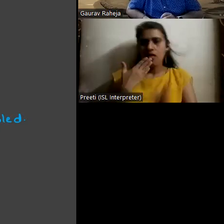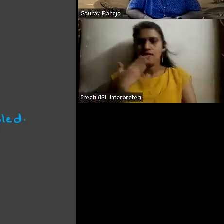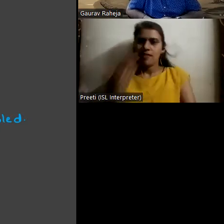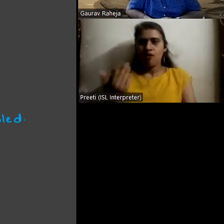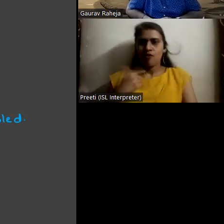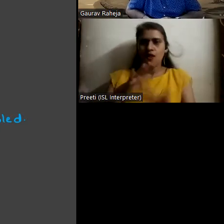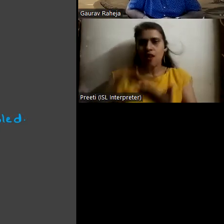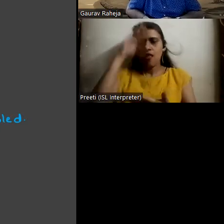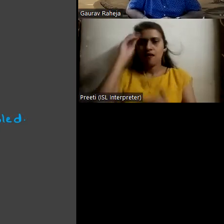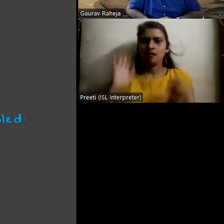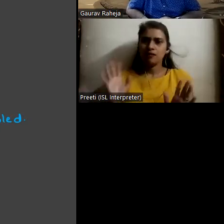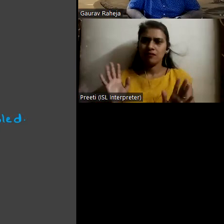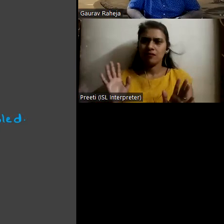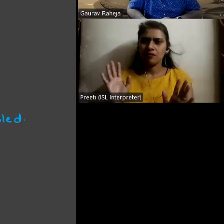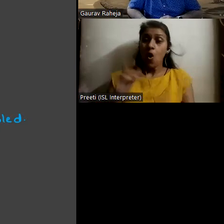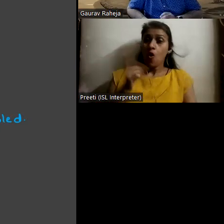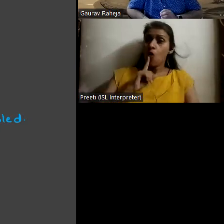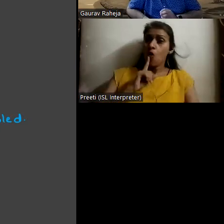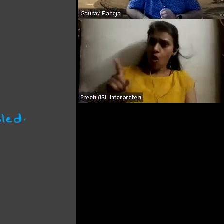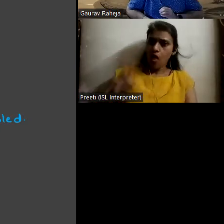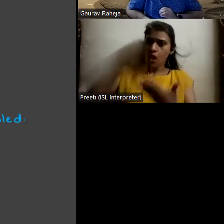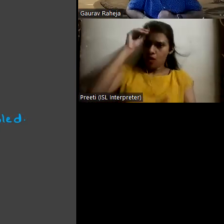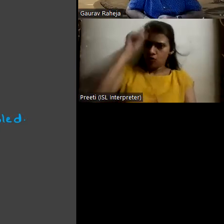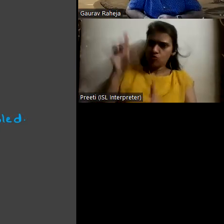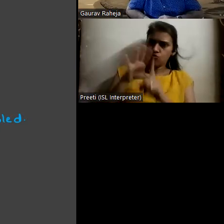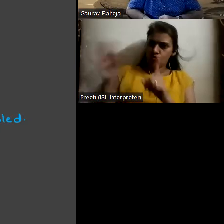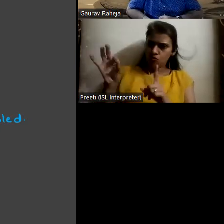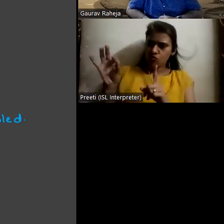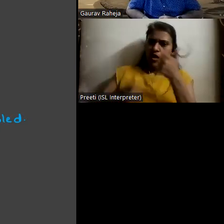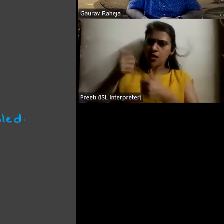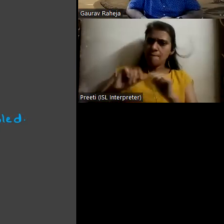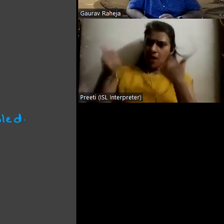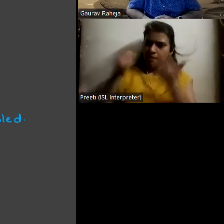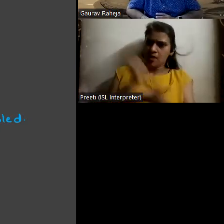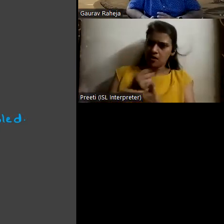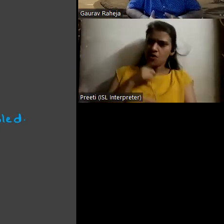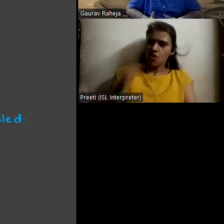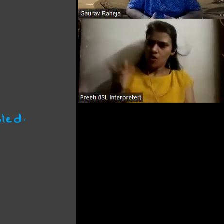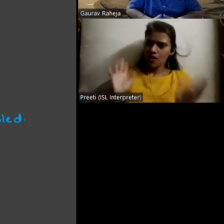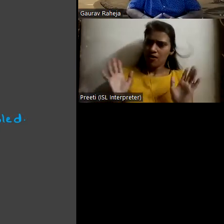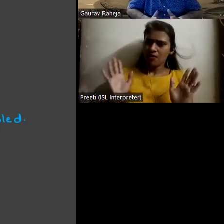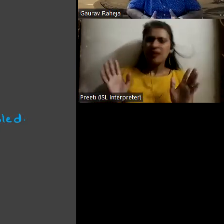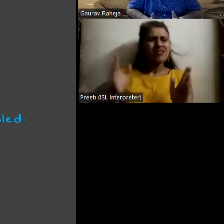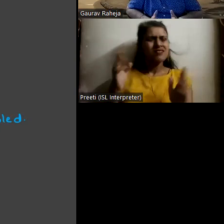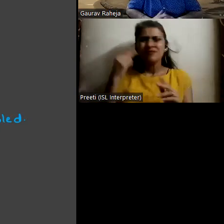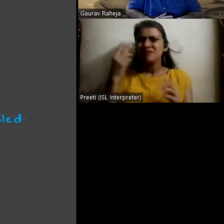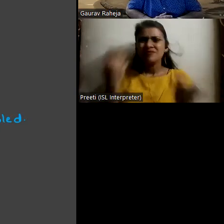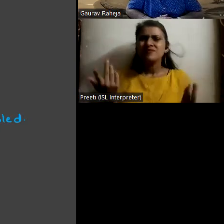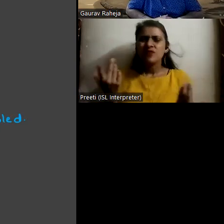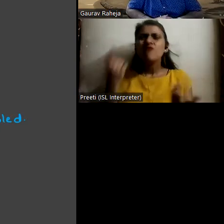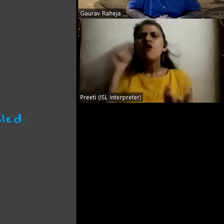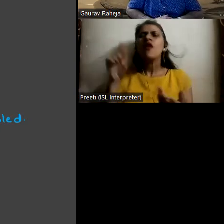were told we have to learn this? Because we have to pass an exam? Or because of whatever reason? Or is it just